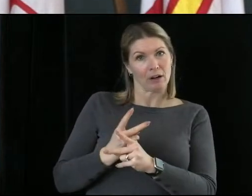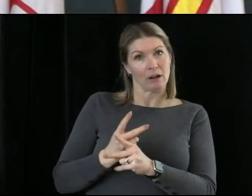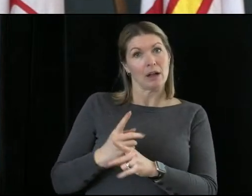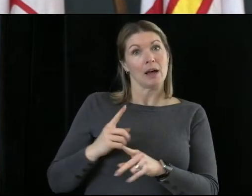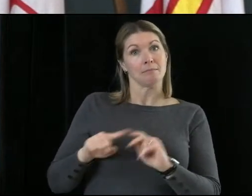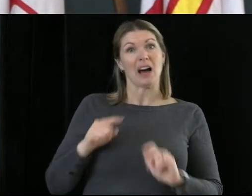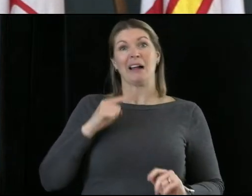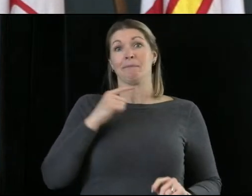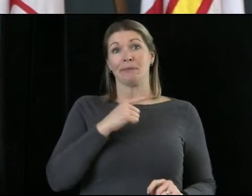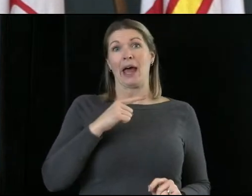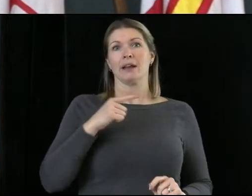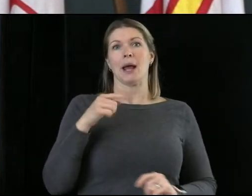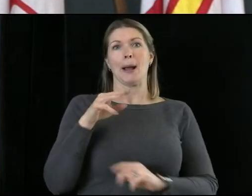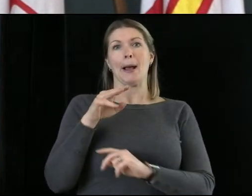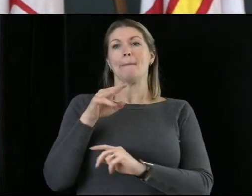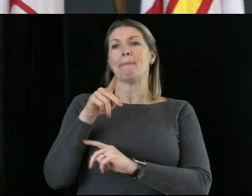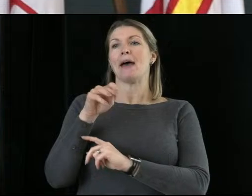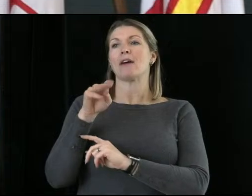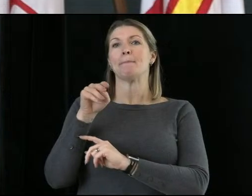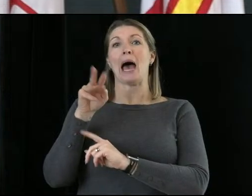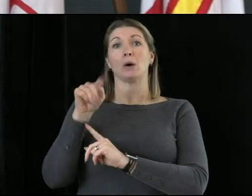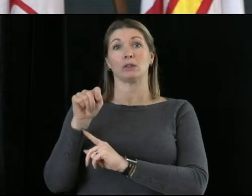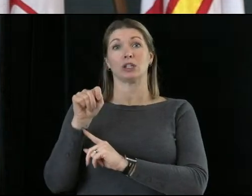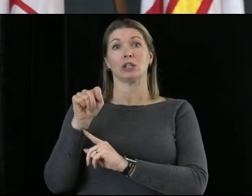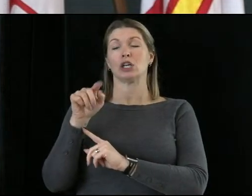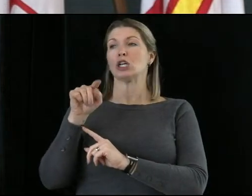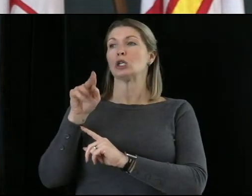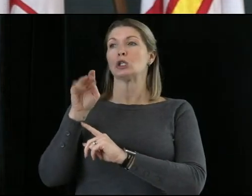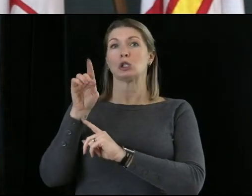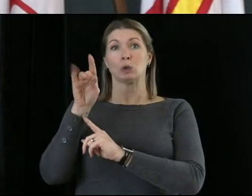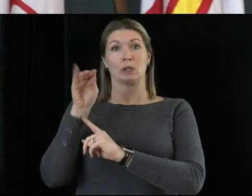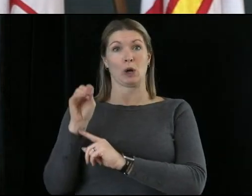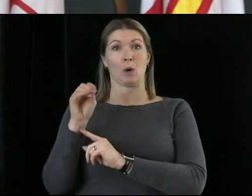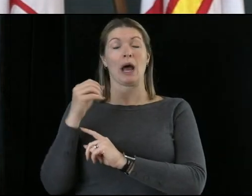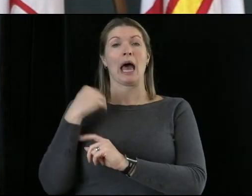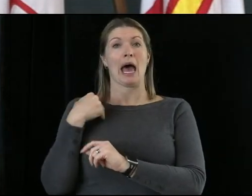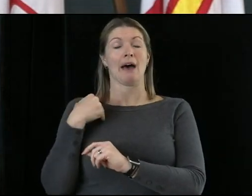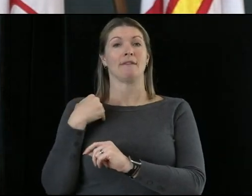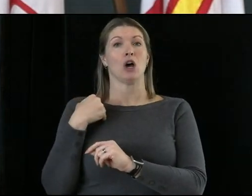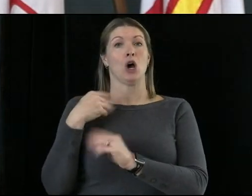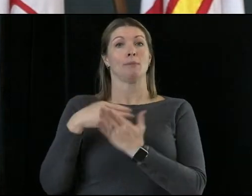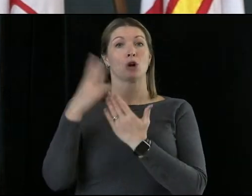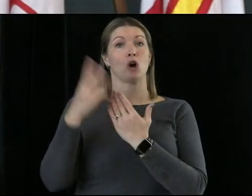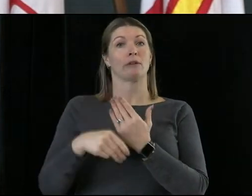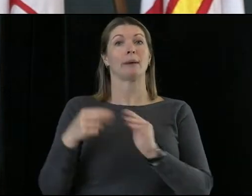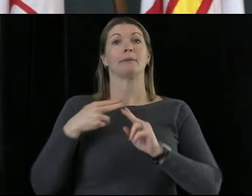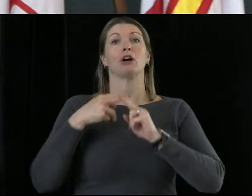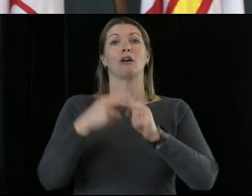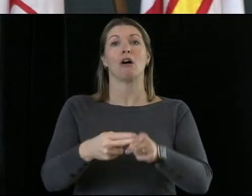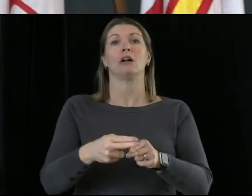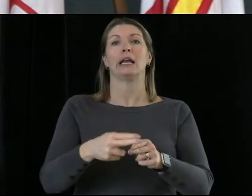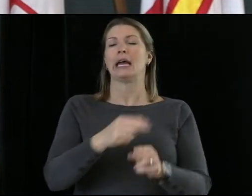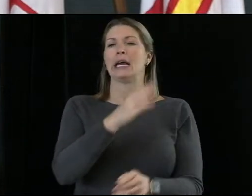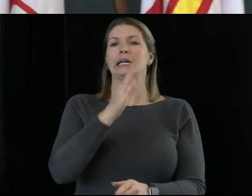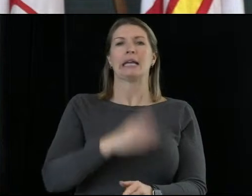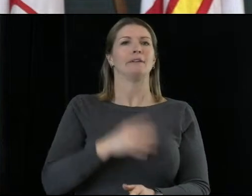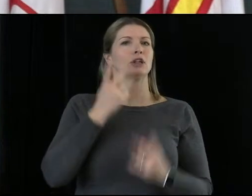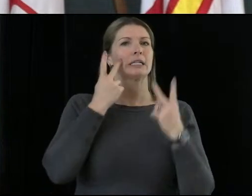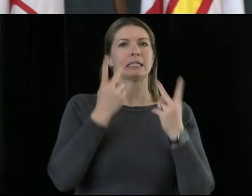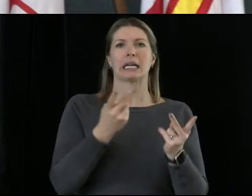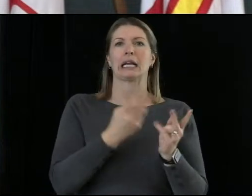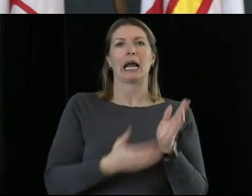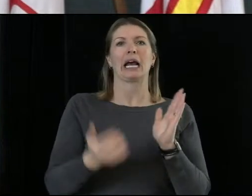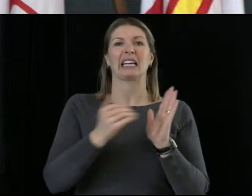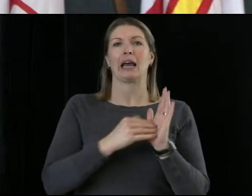be legit. So Paramount Studios has this program called Never Seen Again, and an entire episode